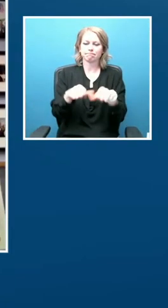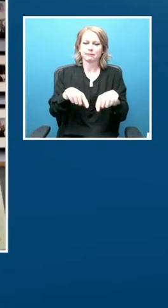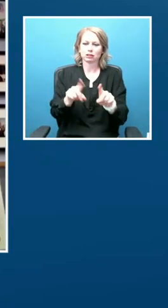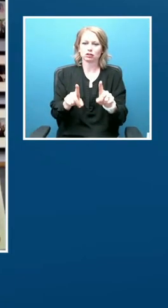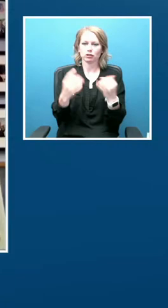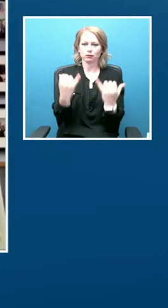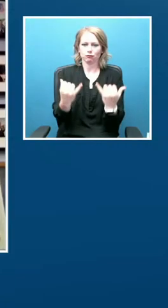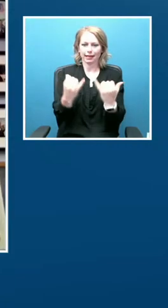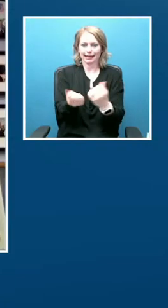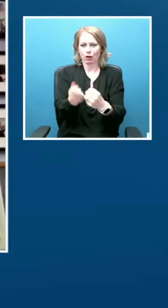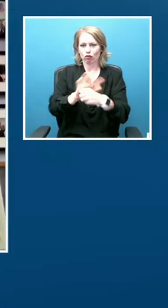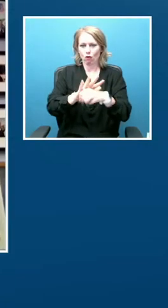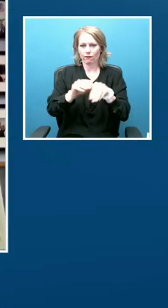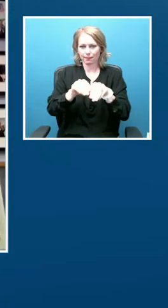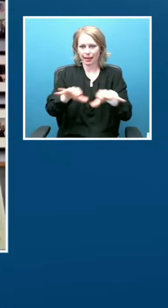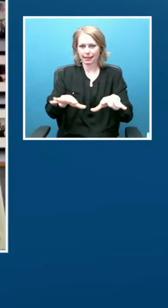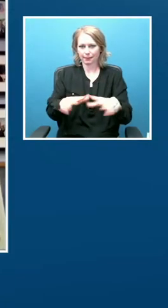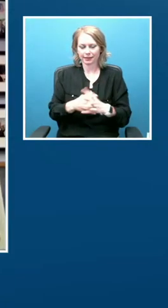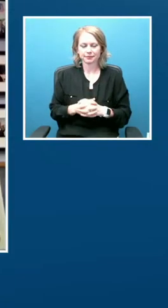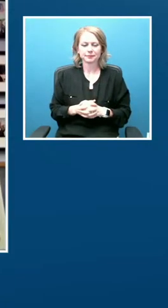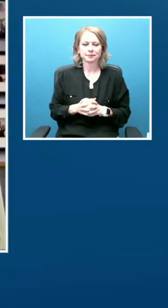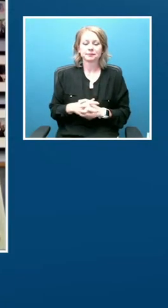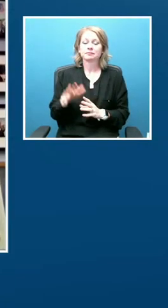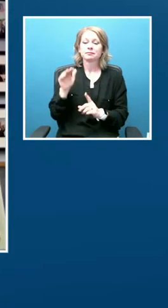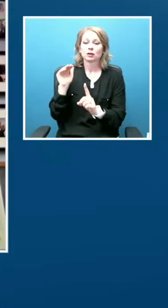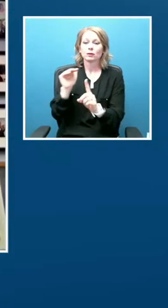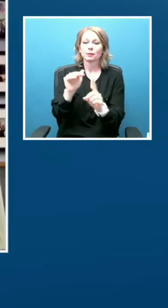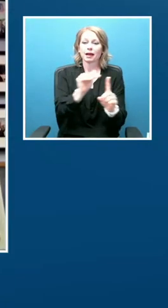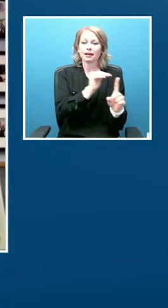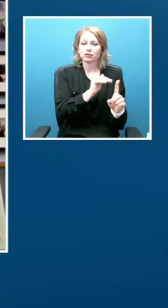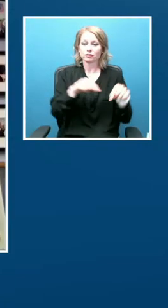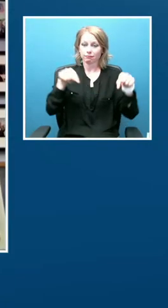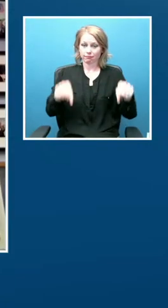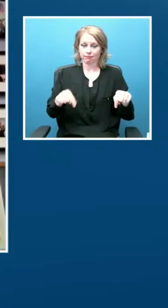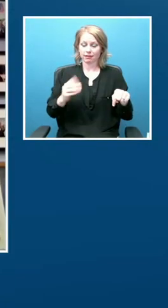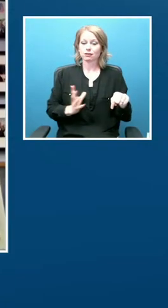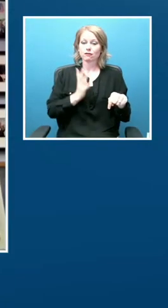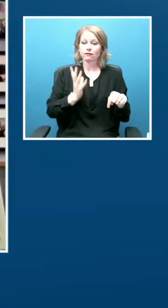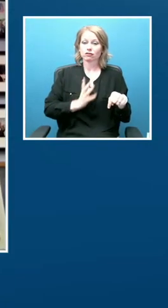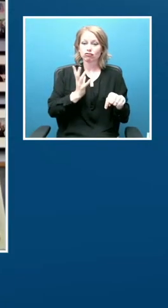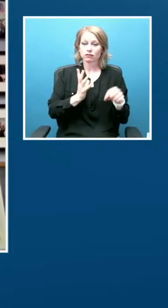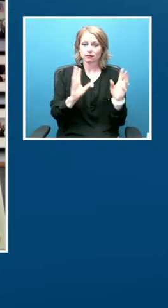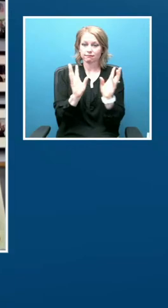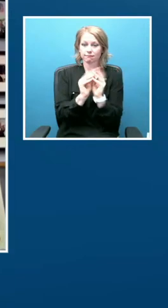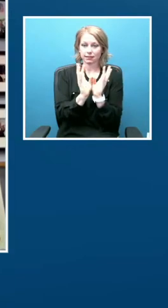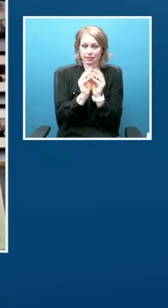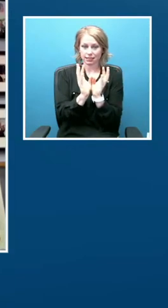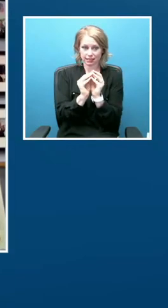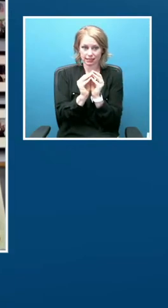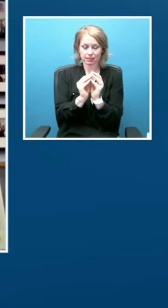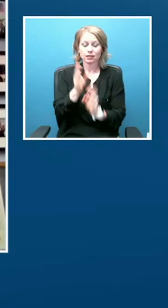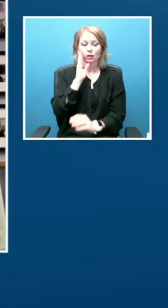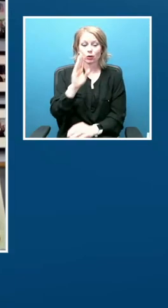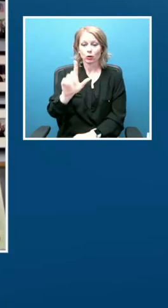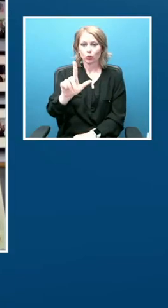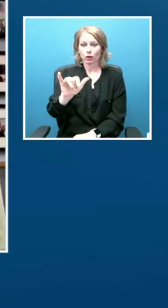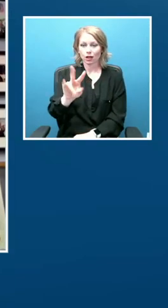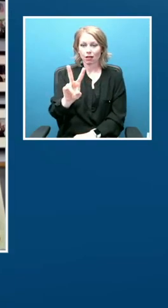a reminder, because this is an official meeting of the committee, we are live streaming